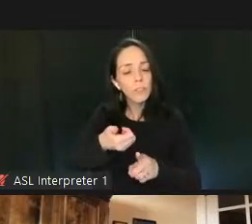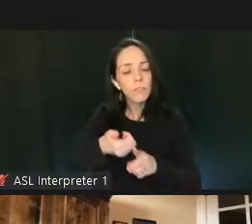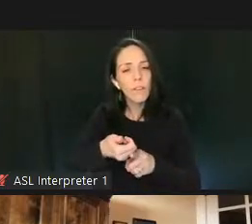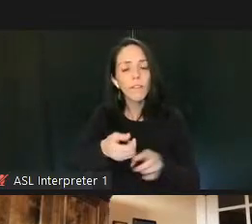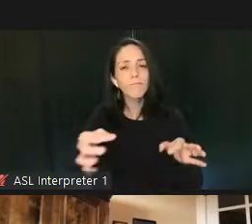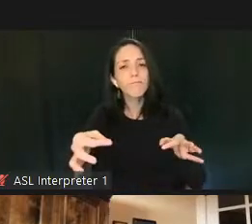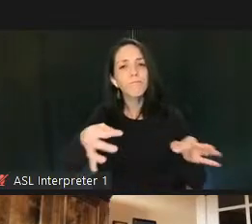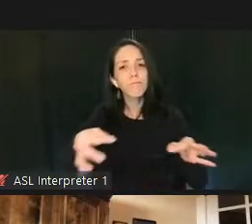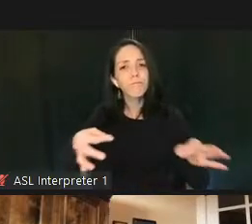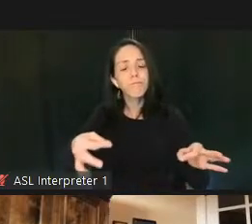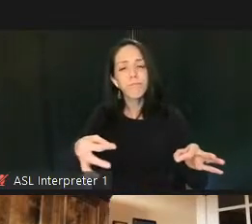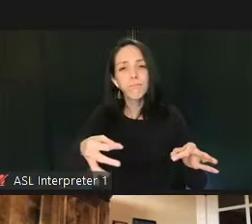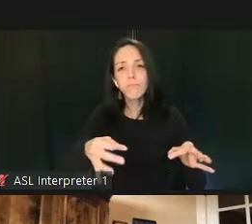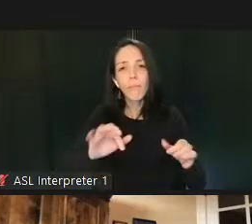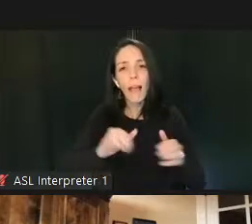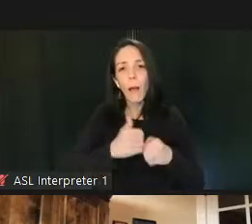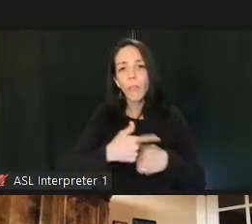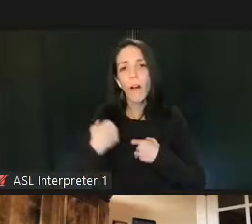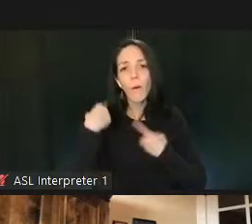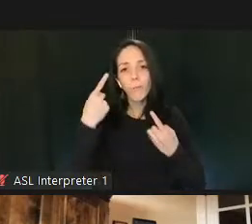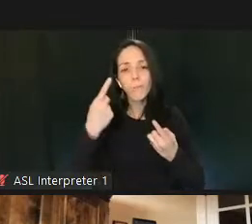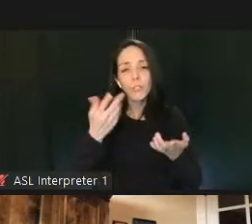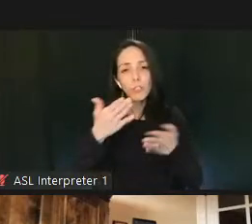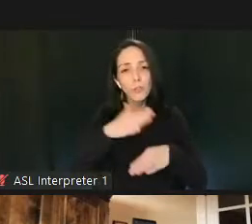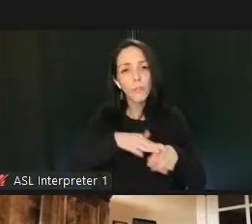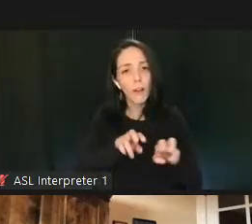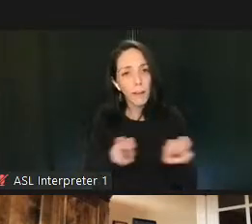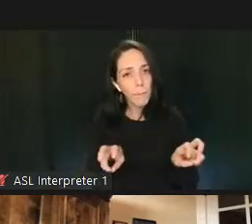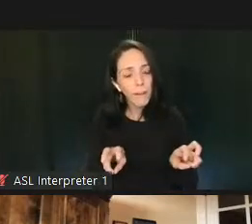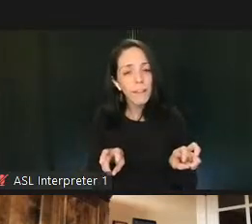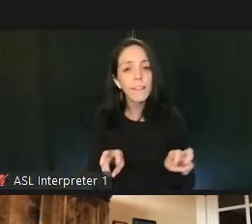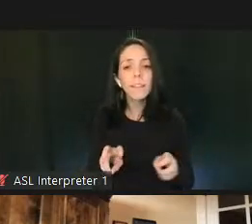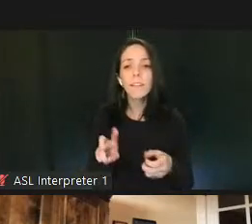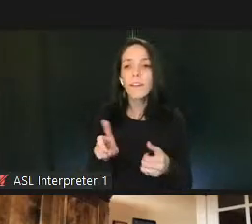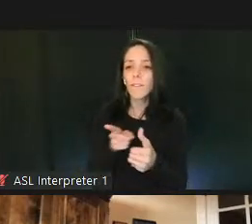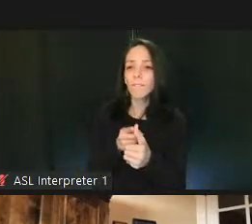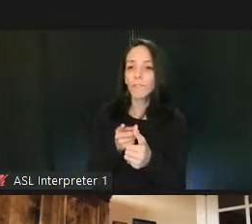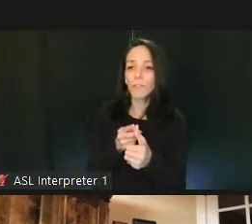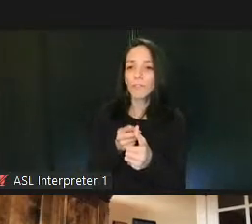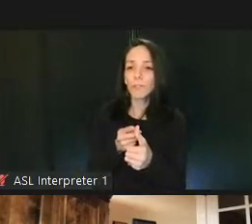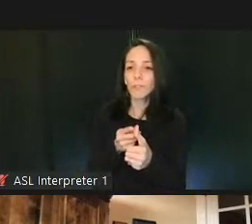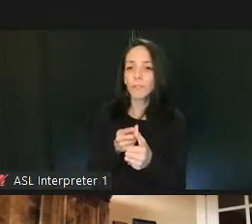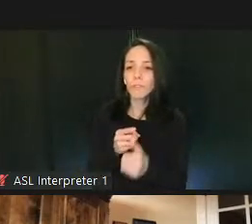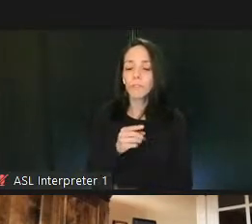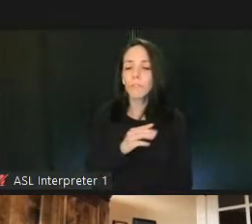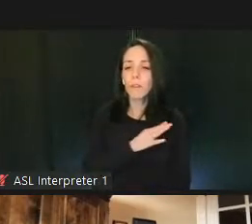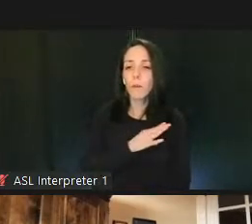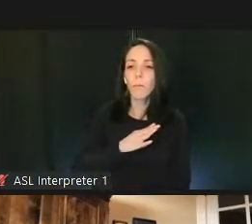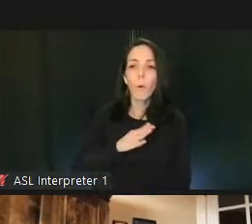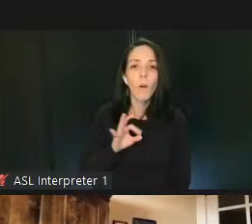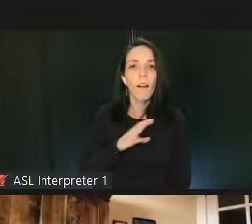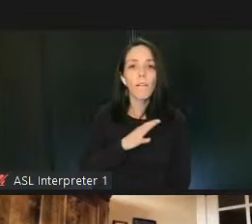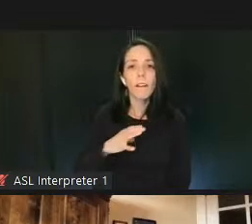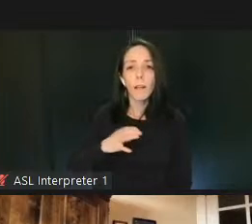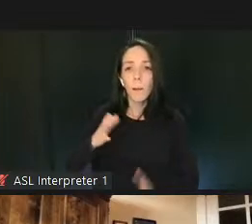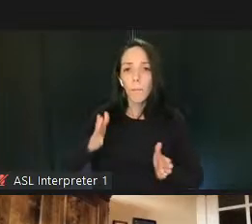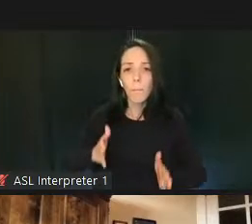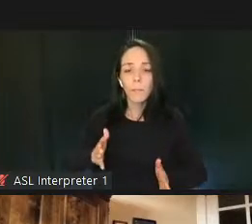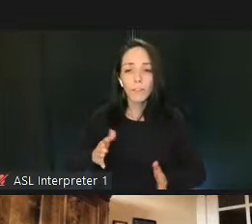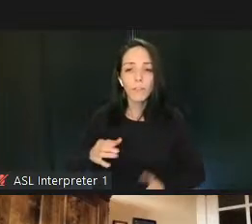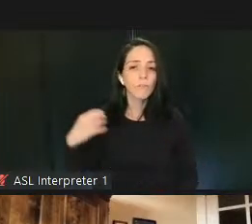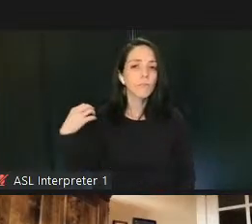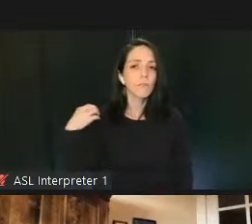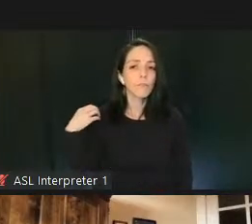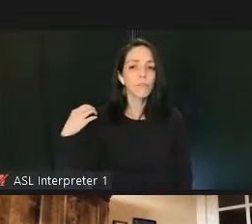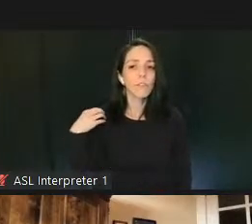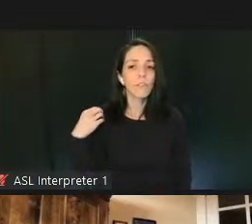how long they have served on the committee. We will start with our Board of Commissioners and Chair Harrington. Chair